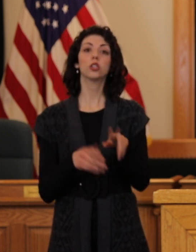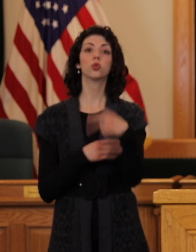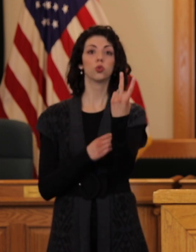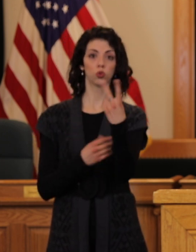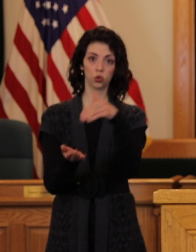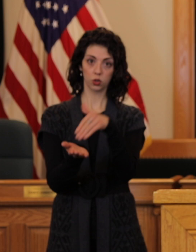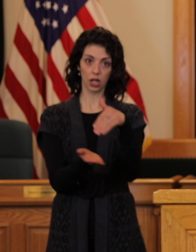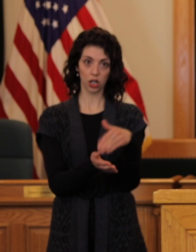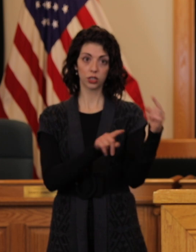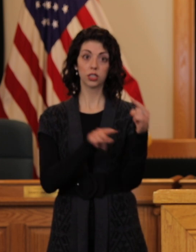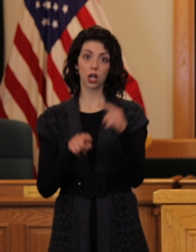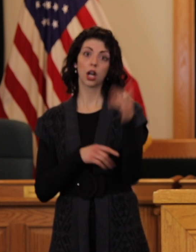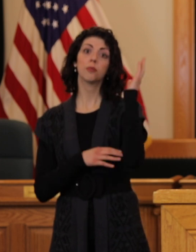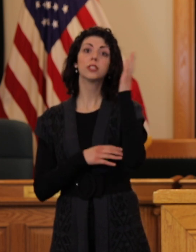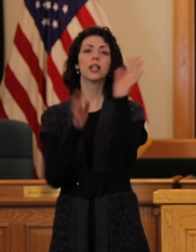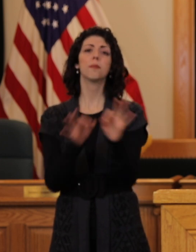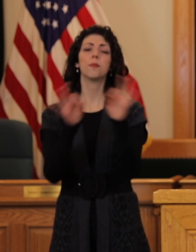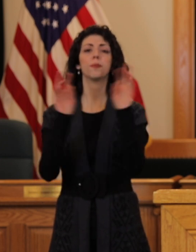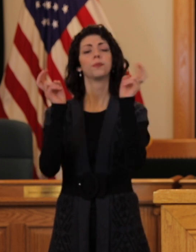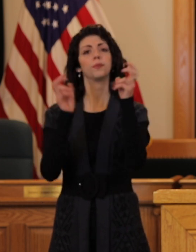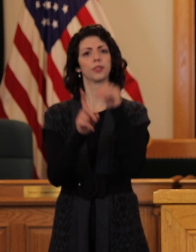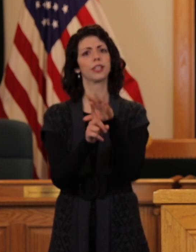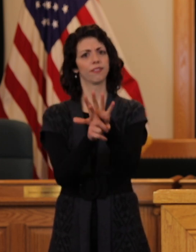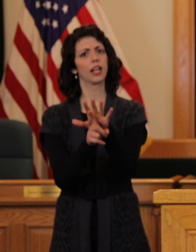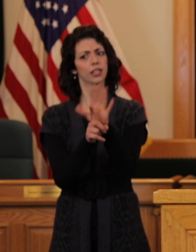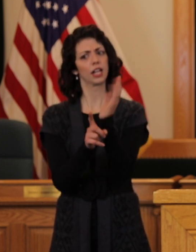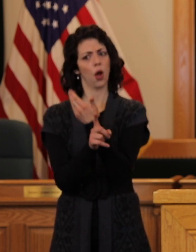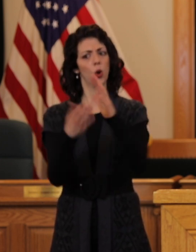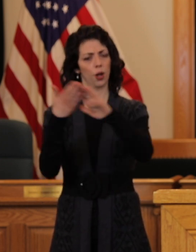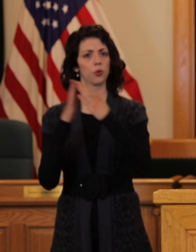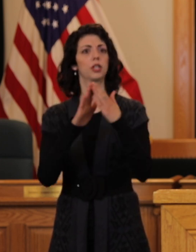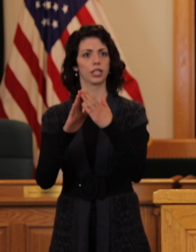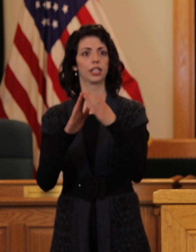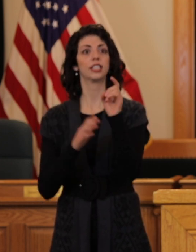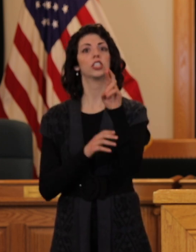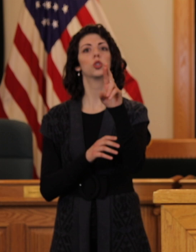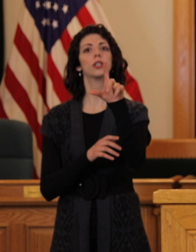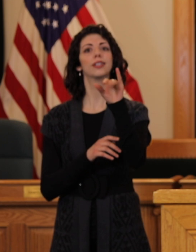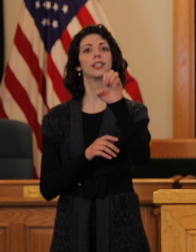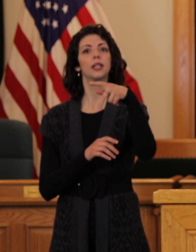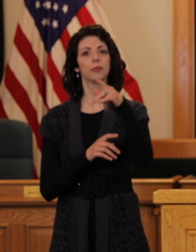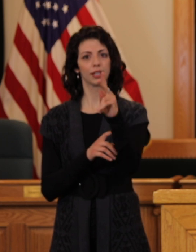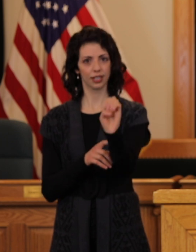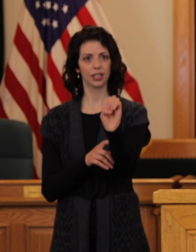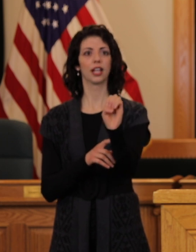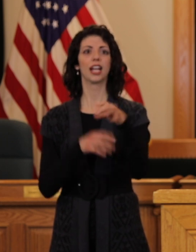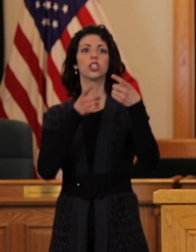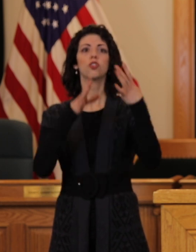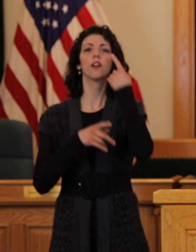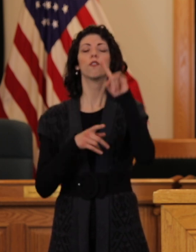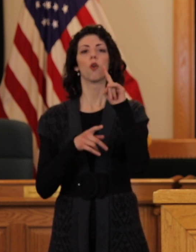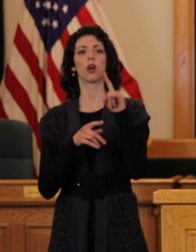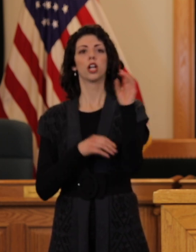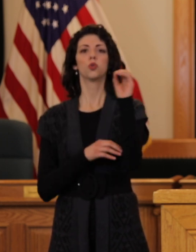Dr. Dwayne Tull to speak about an important topic affecting our community. Dr. Lipke is Medical Director for the Oswego County Health Department,